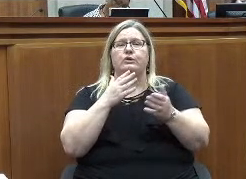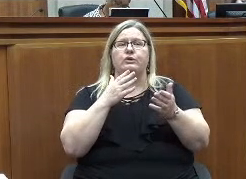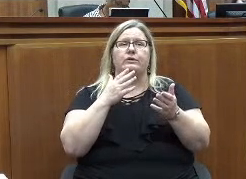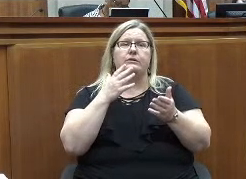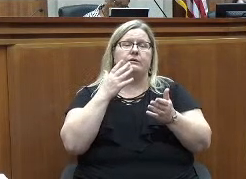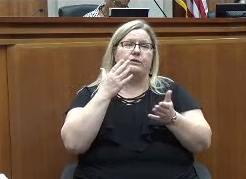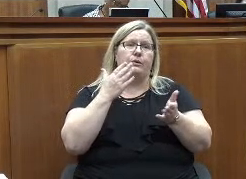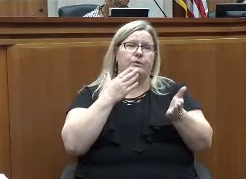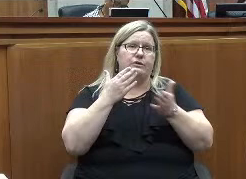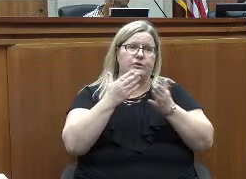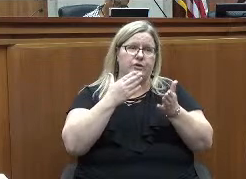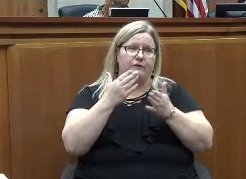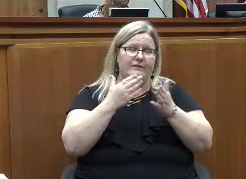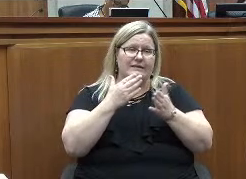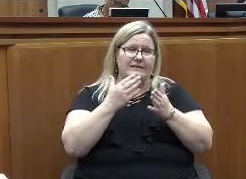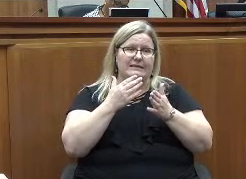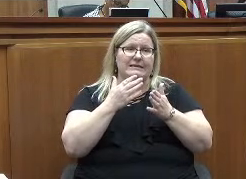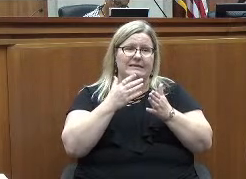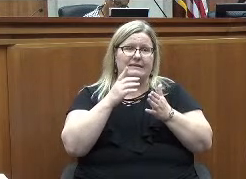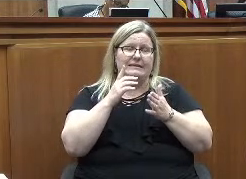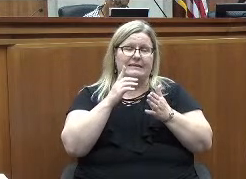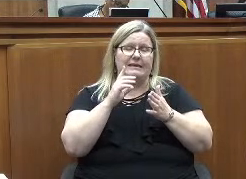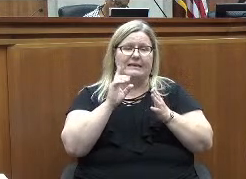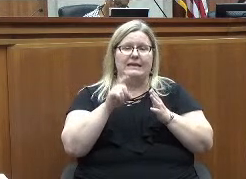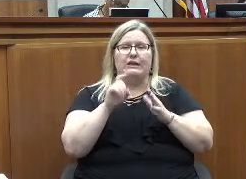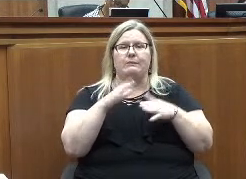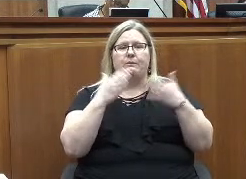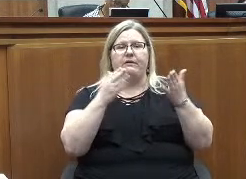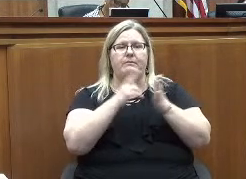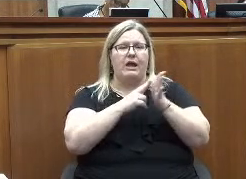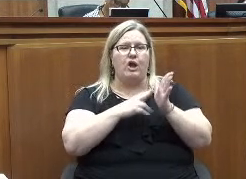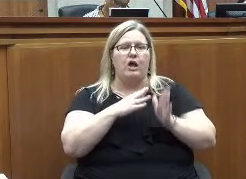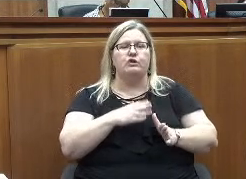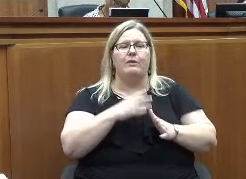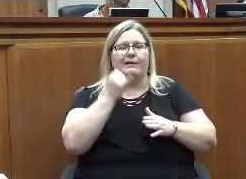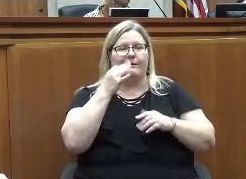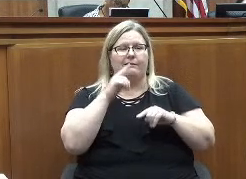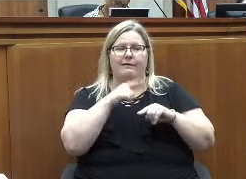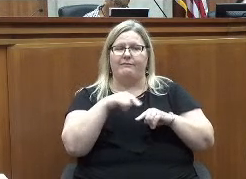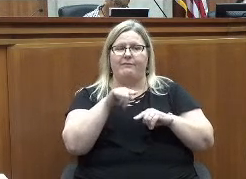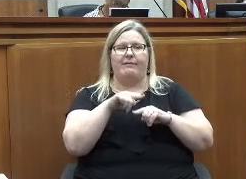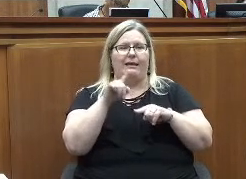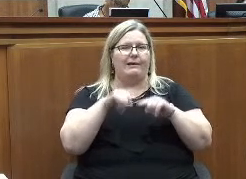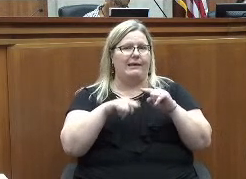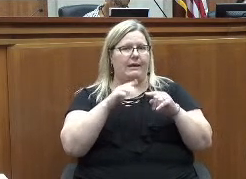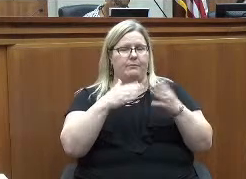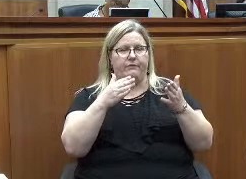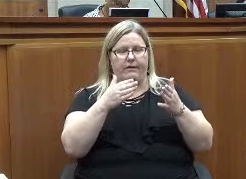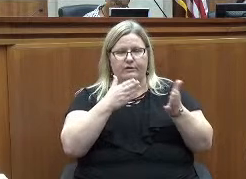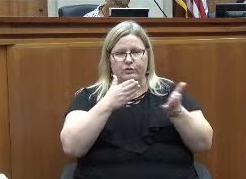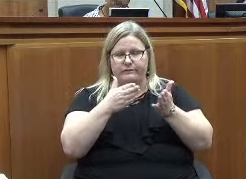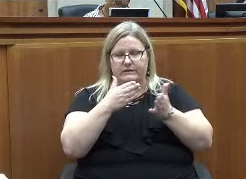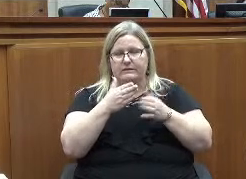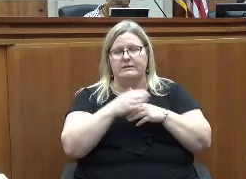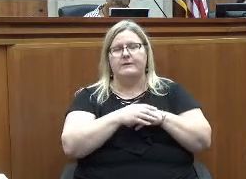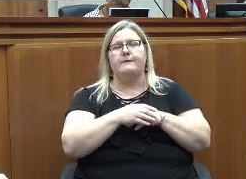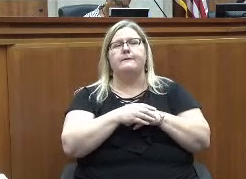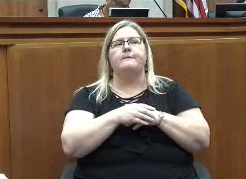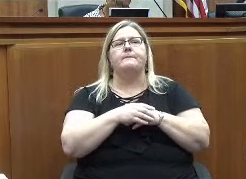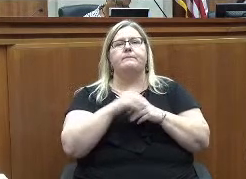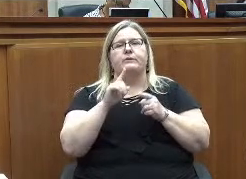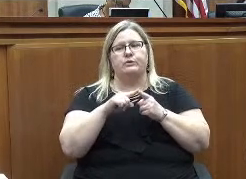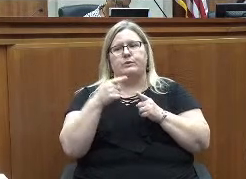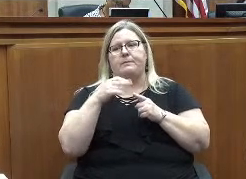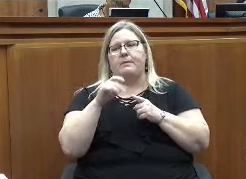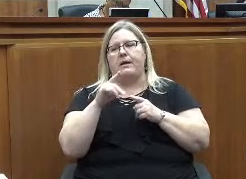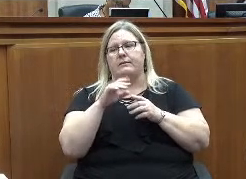or those services could be provided by a contractor at the pod site. And then thirdly, to confirm